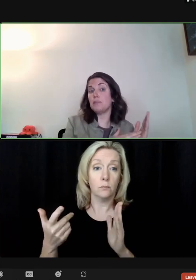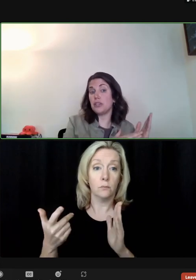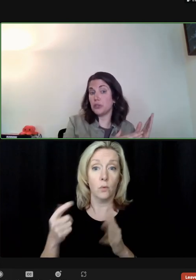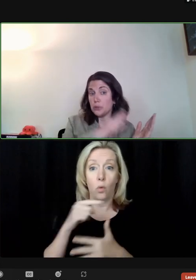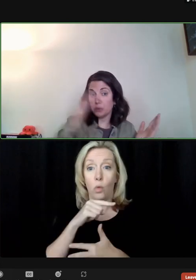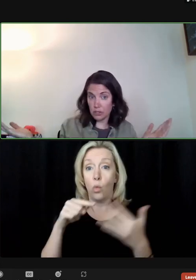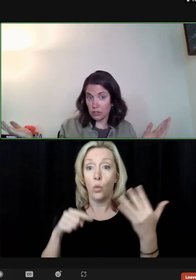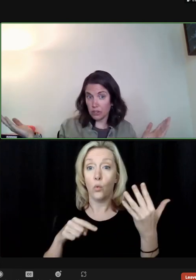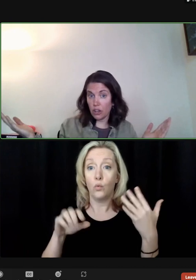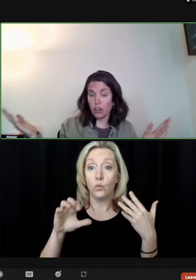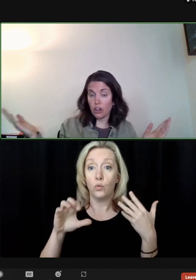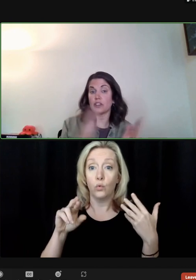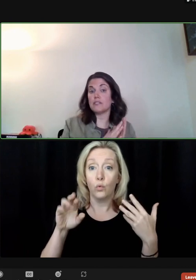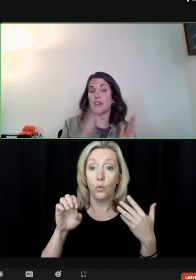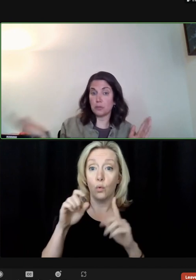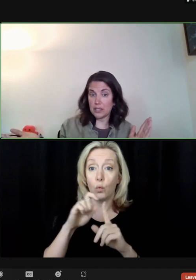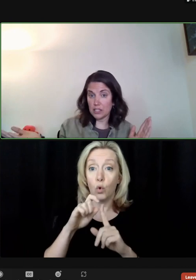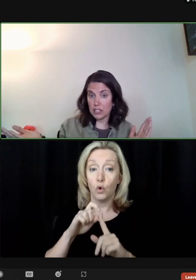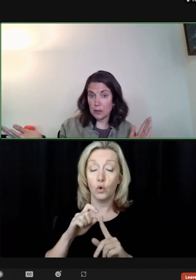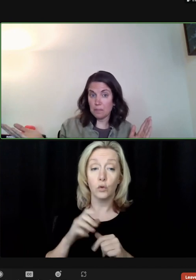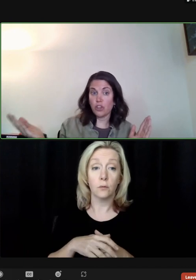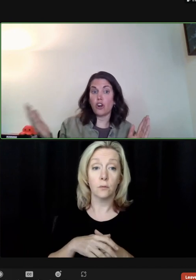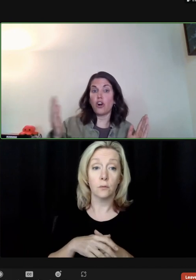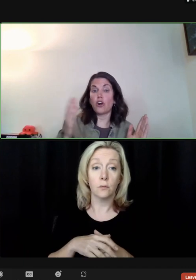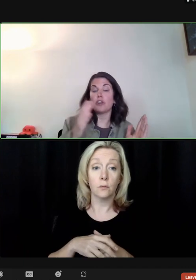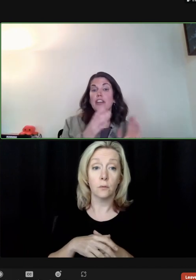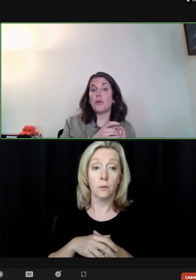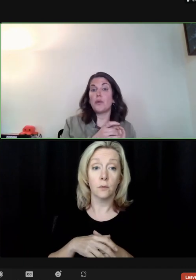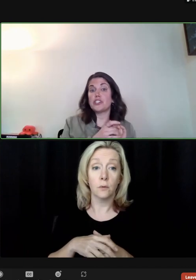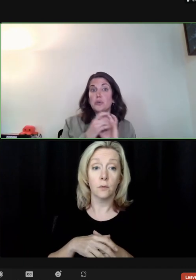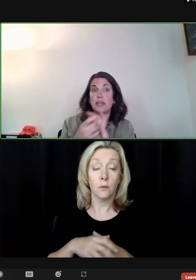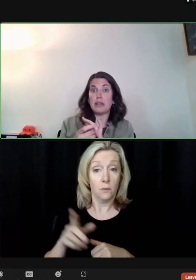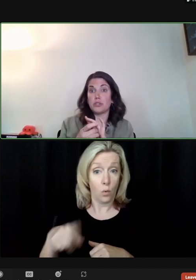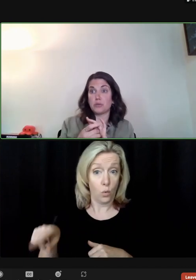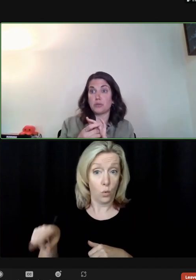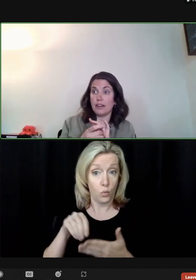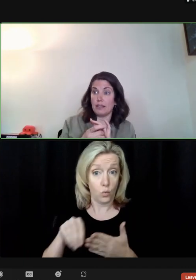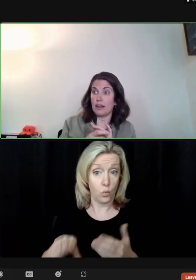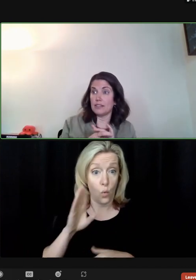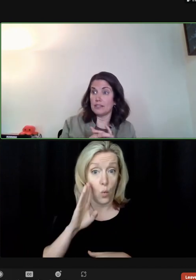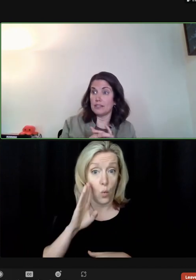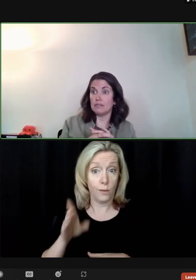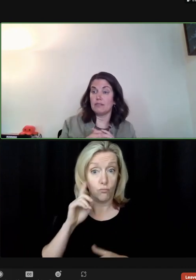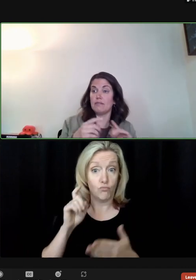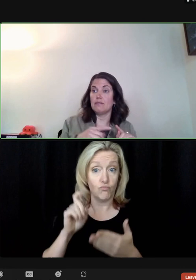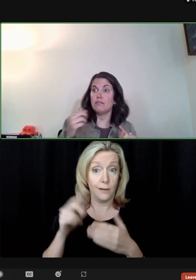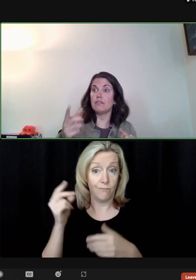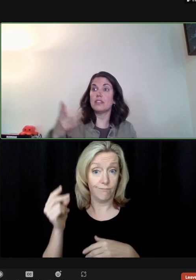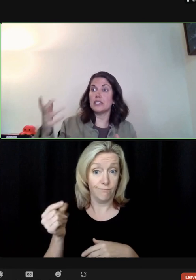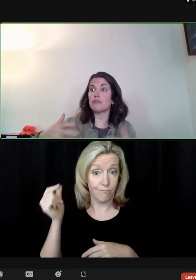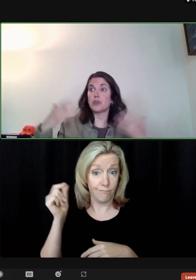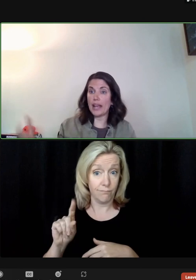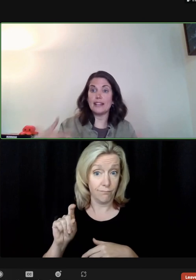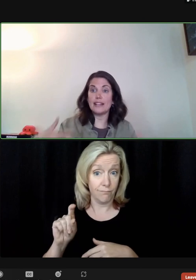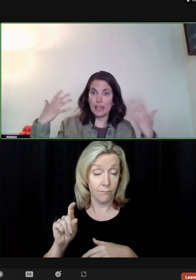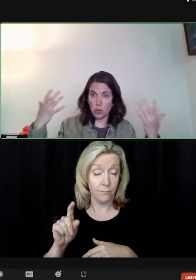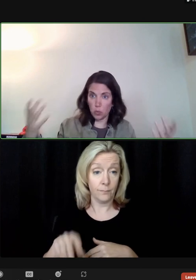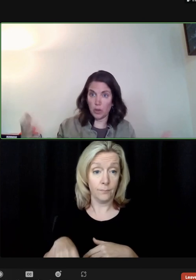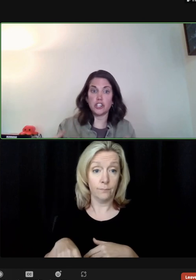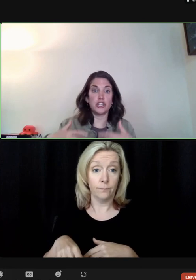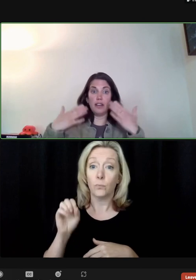these words can be used across environments, are they going to be able to recognize the